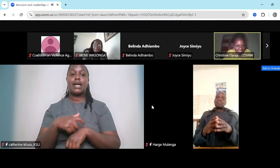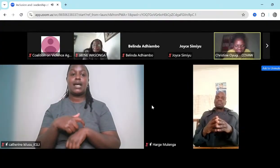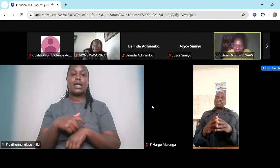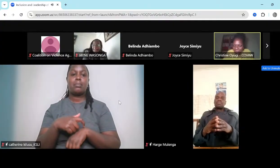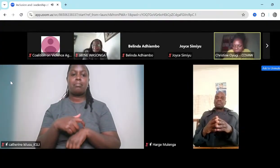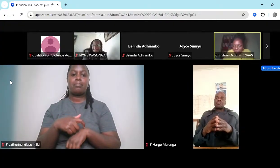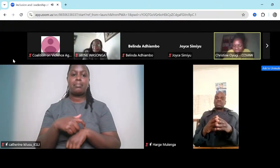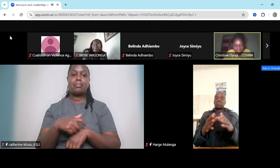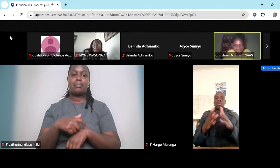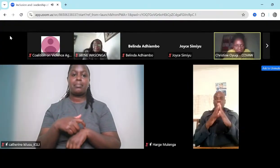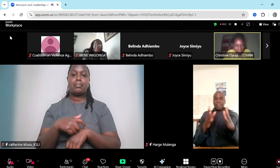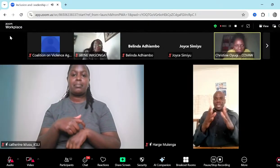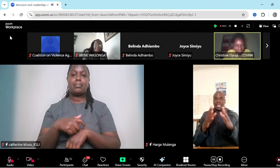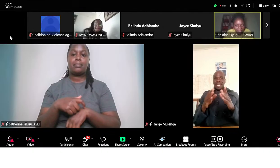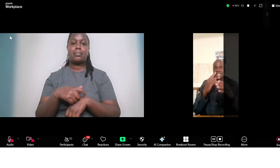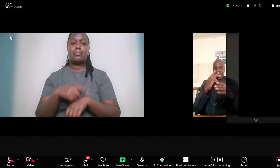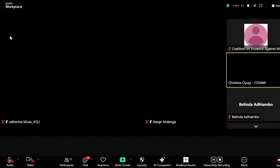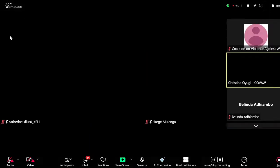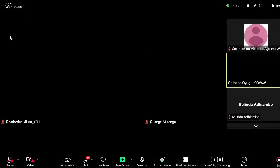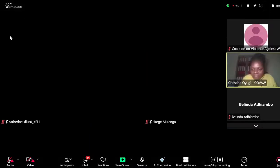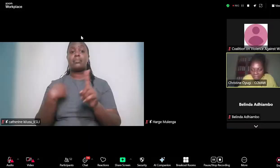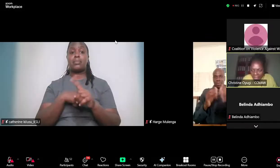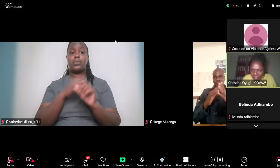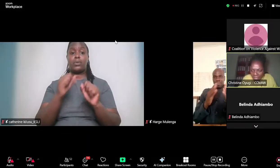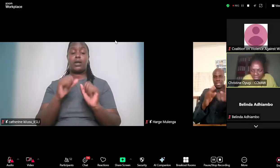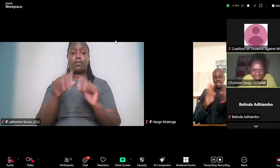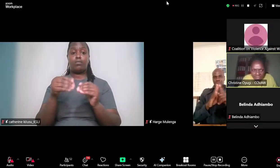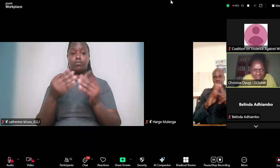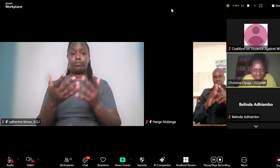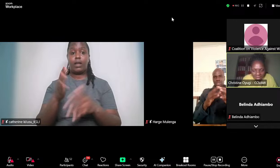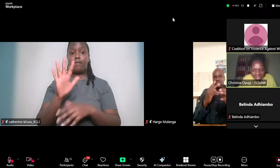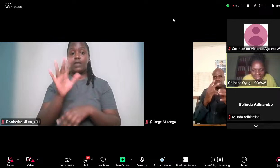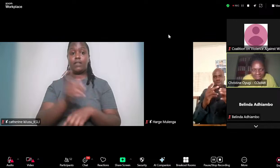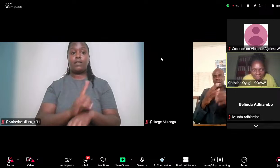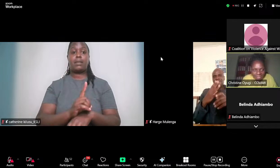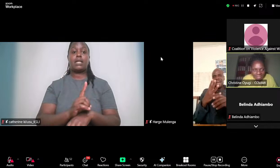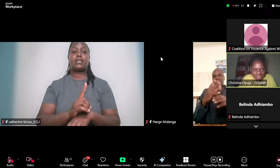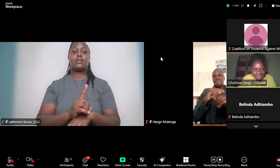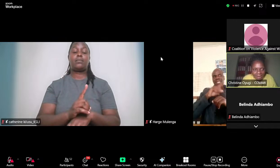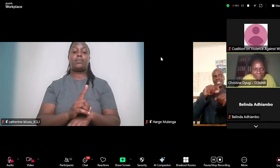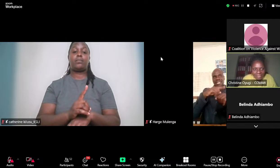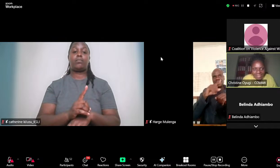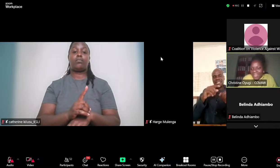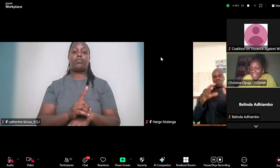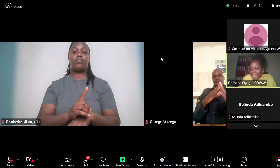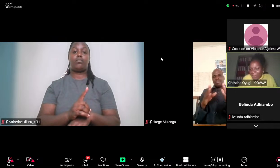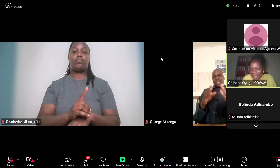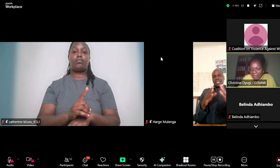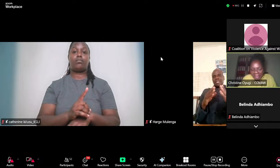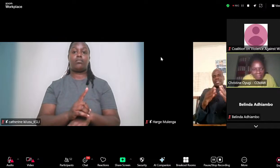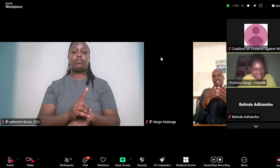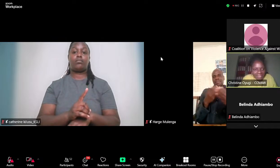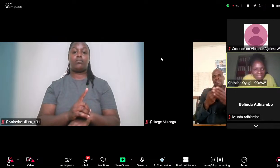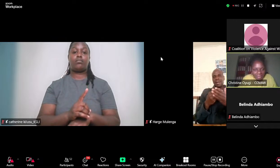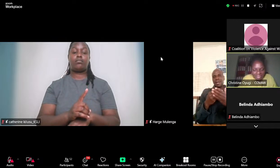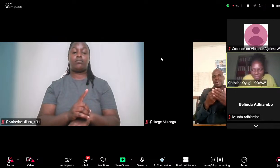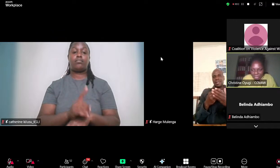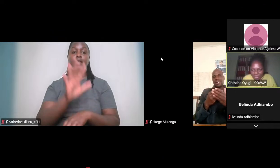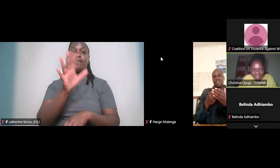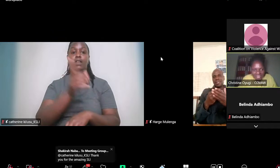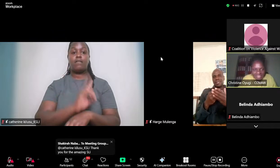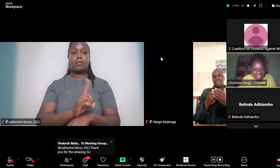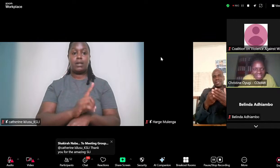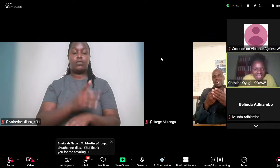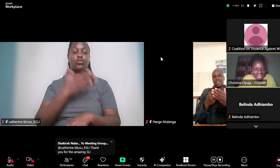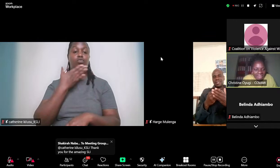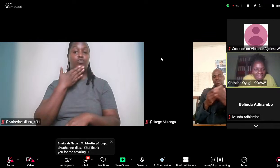side, but we can allocate 5 minutes. I request that we allocate 5 minutes to respond